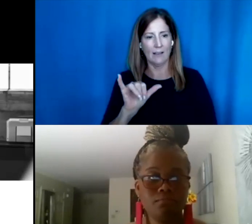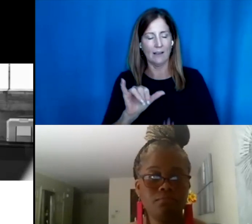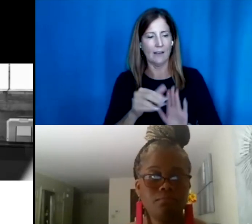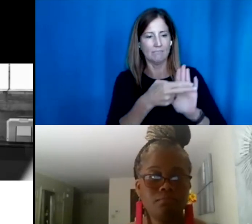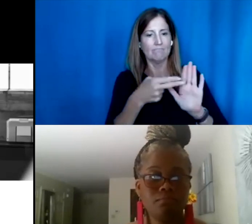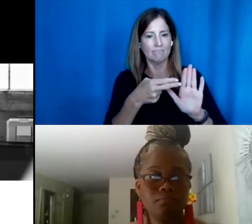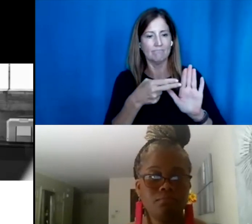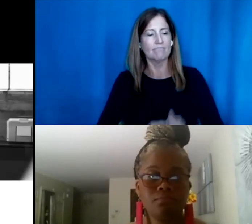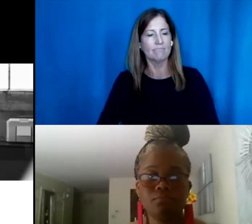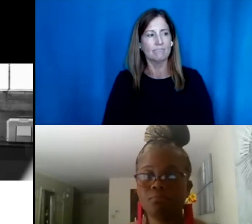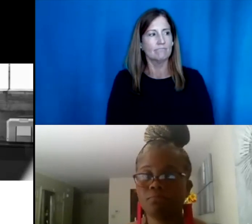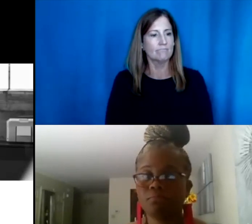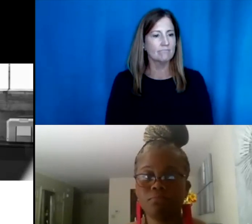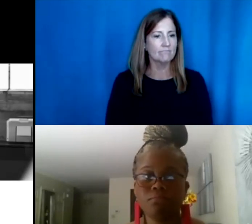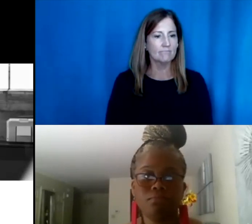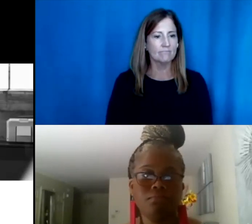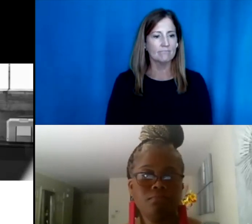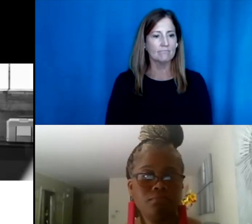Well, it starts with the word identify.